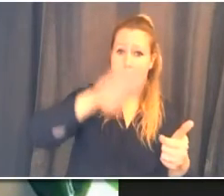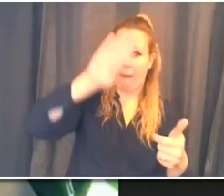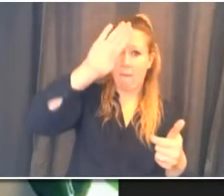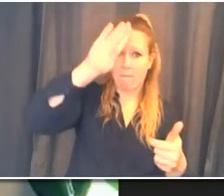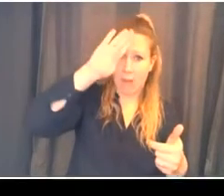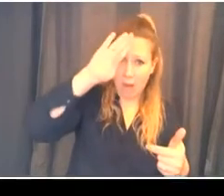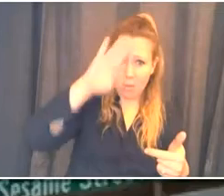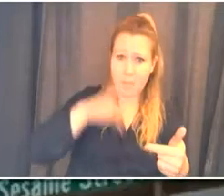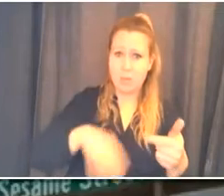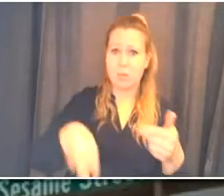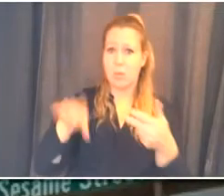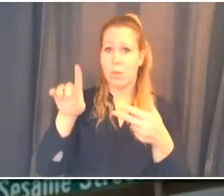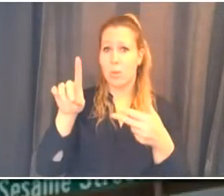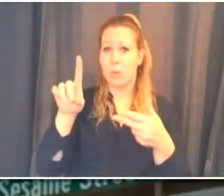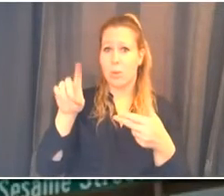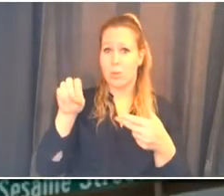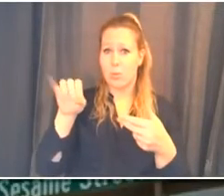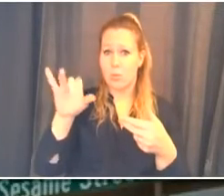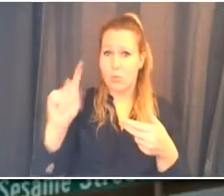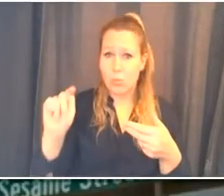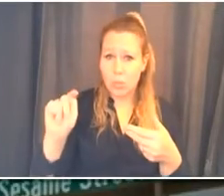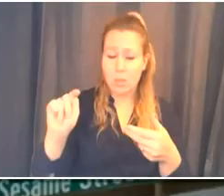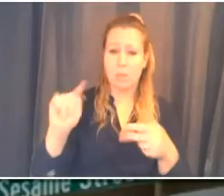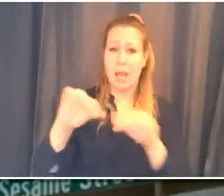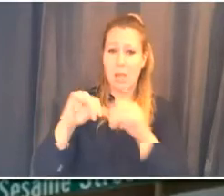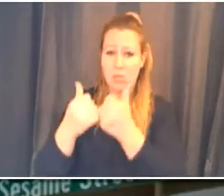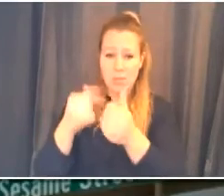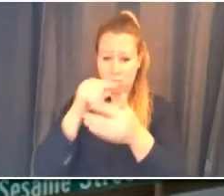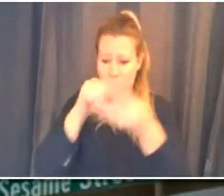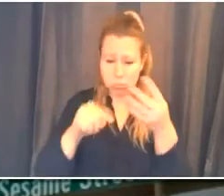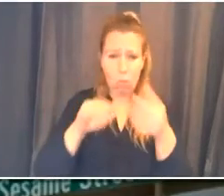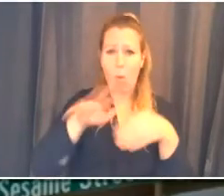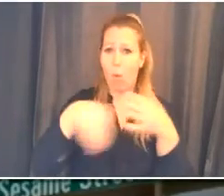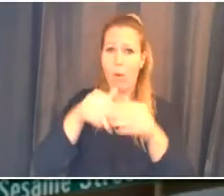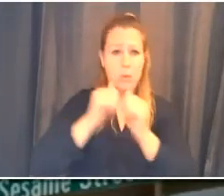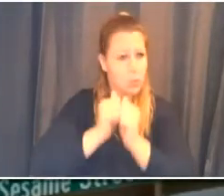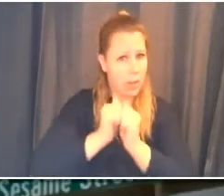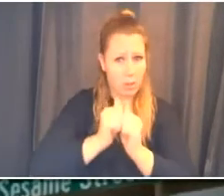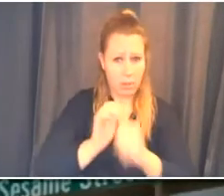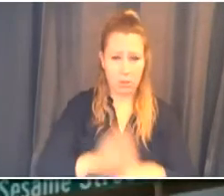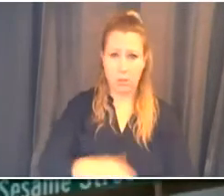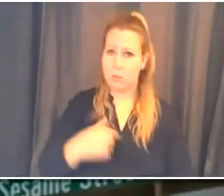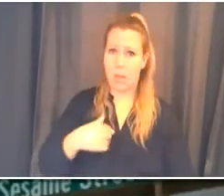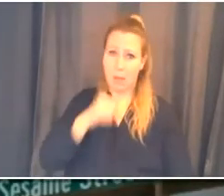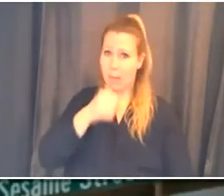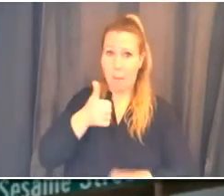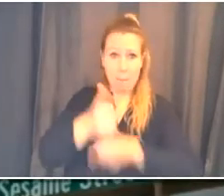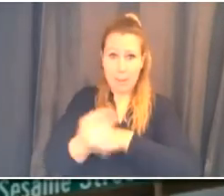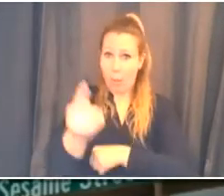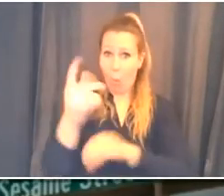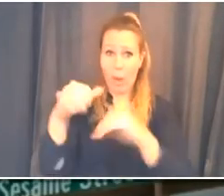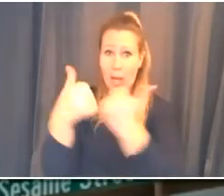you um council member uh Kos and then council member